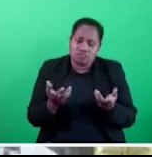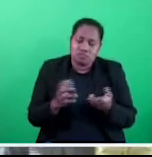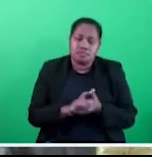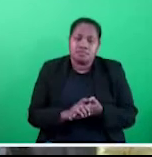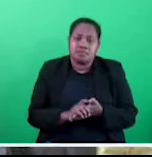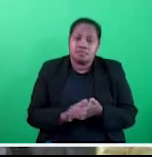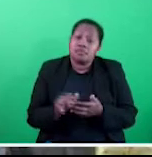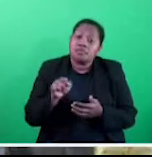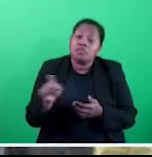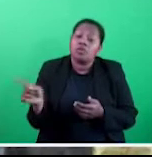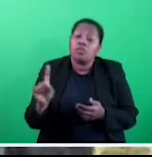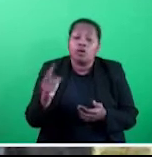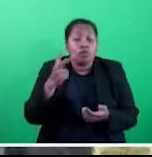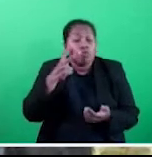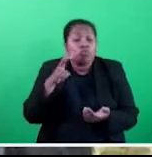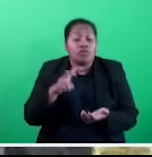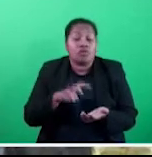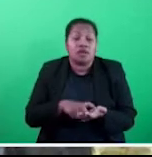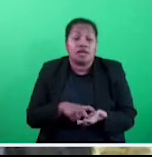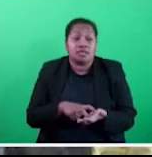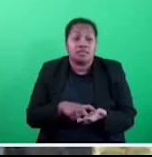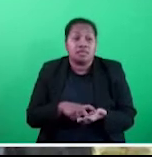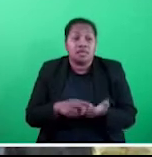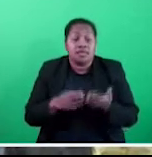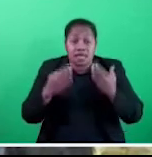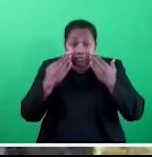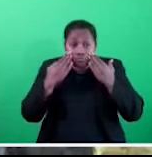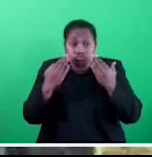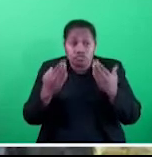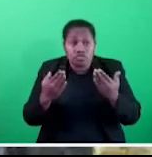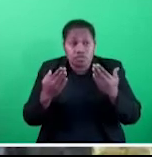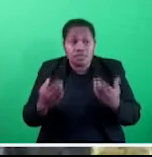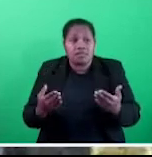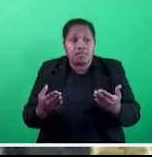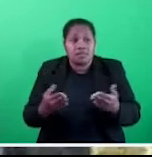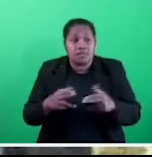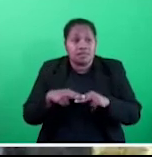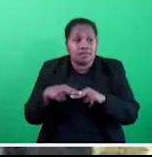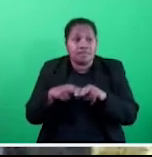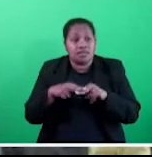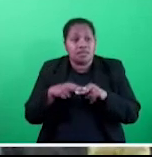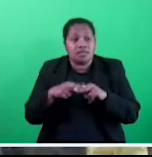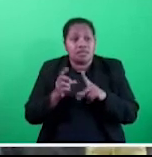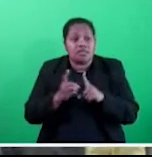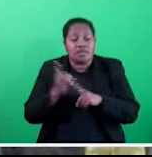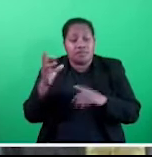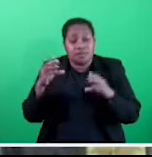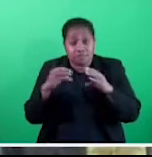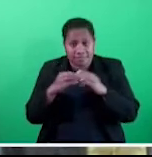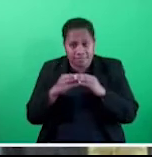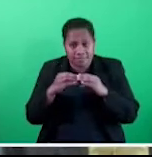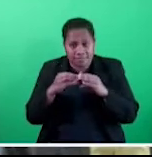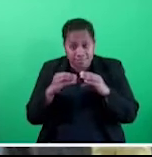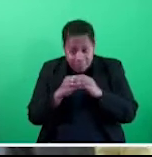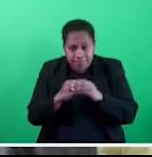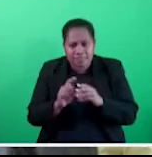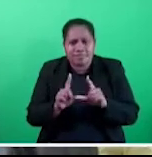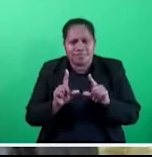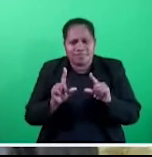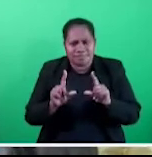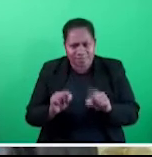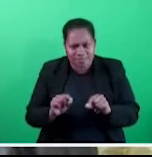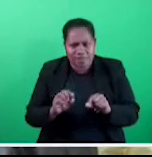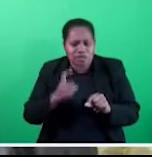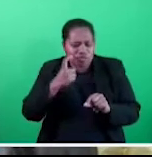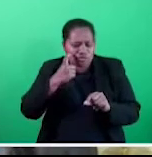that is to recognize and appreciate the effort that the Fiji Development Bank undertook in terms of trying to